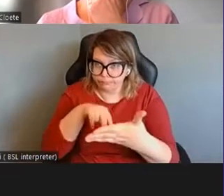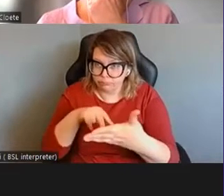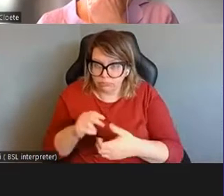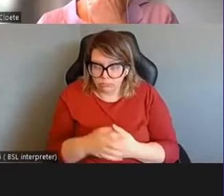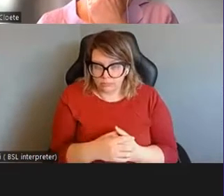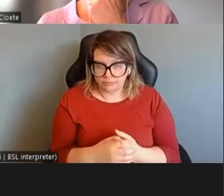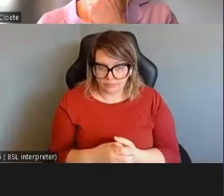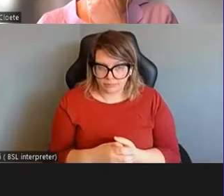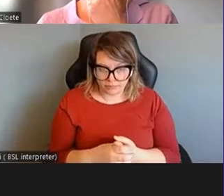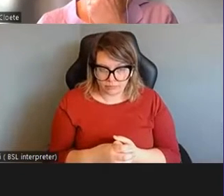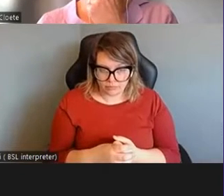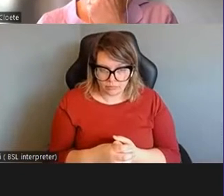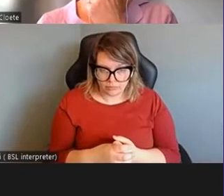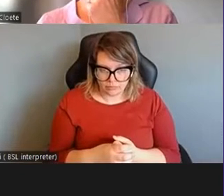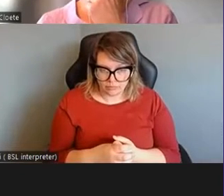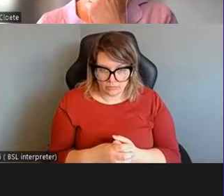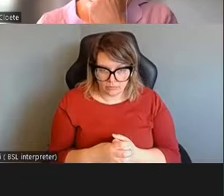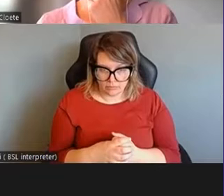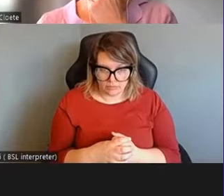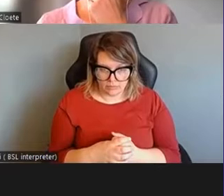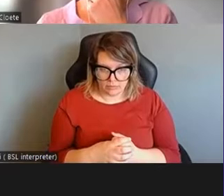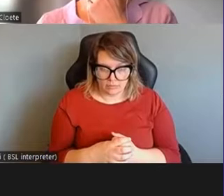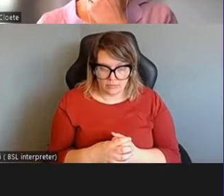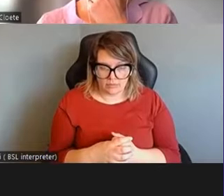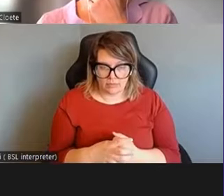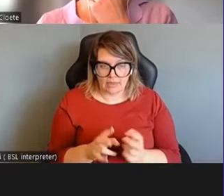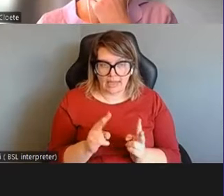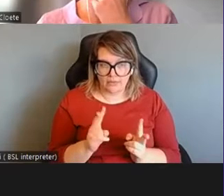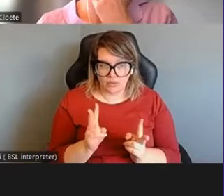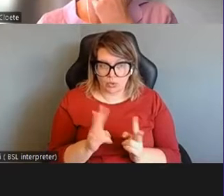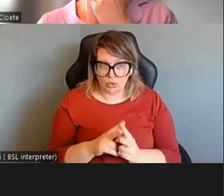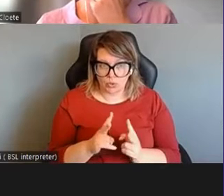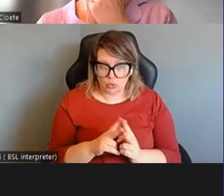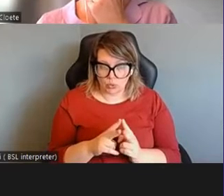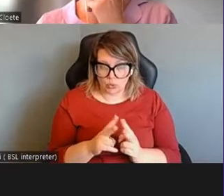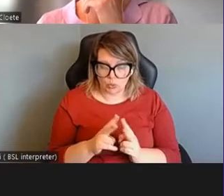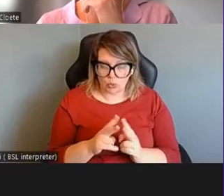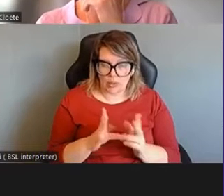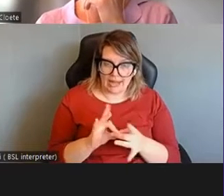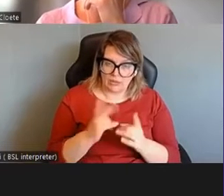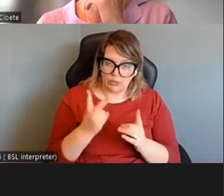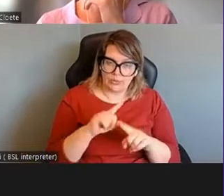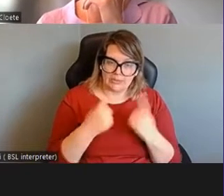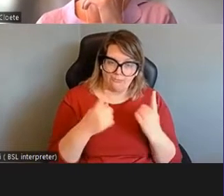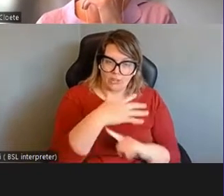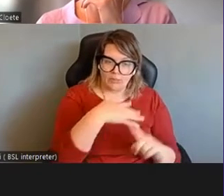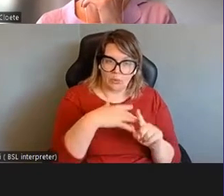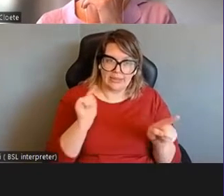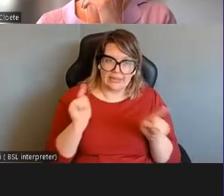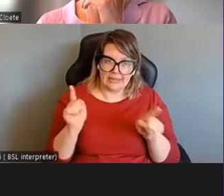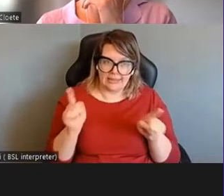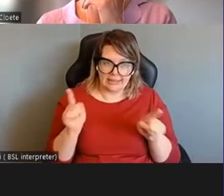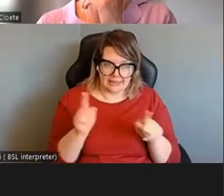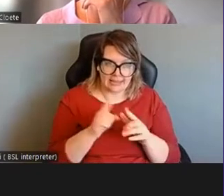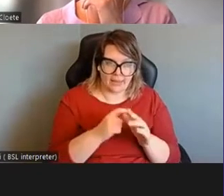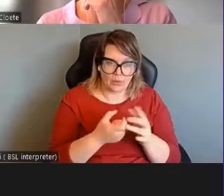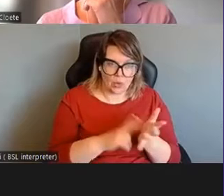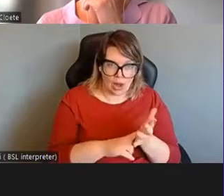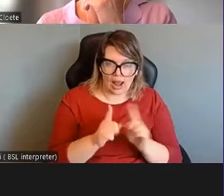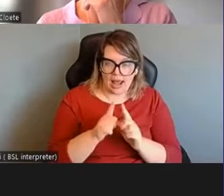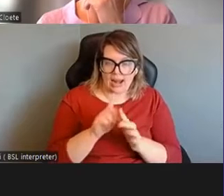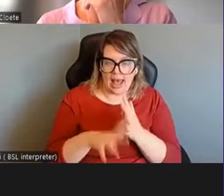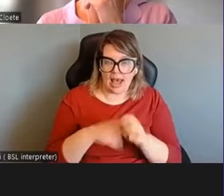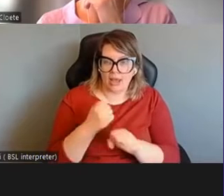Yeah, those are 2 publications about Kapakulan and Hagmang community, based on their